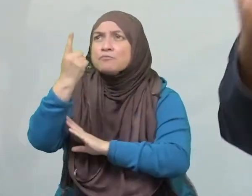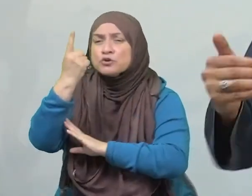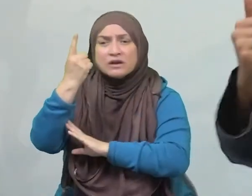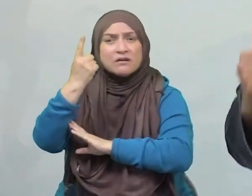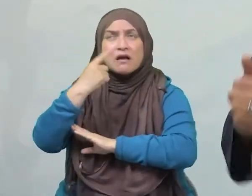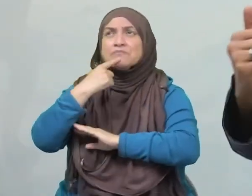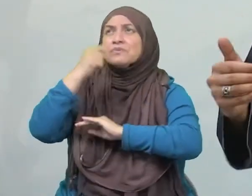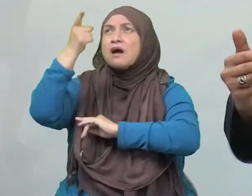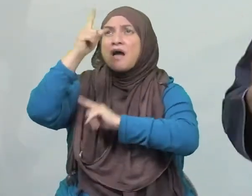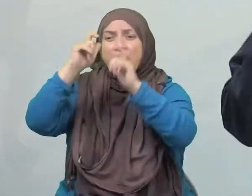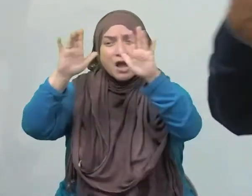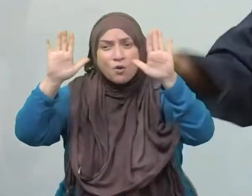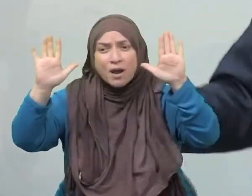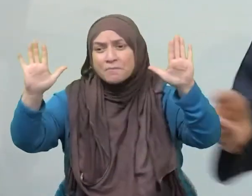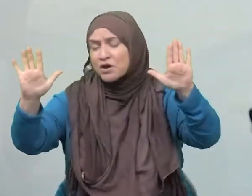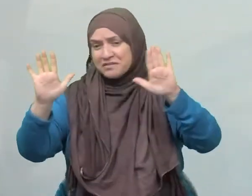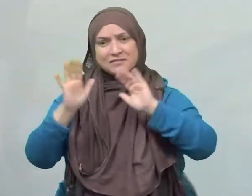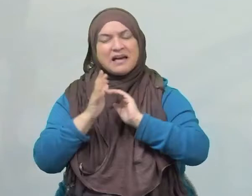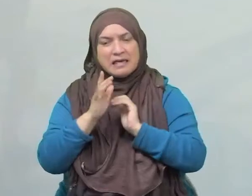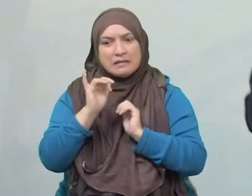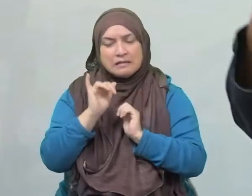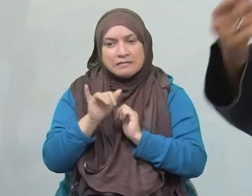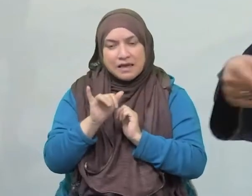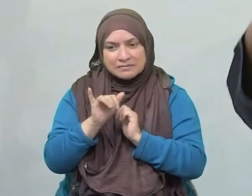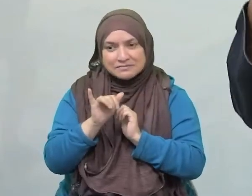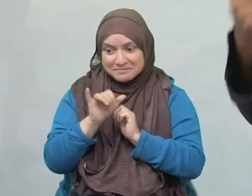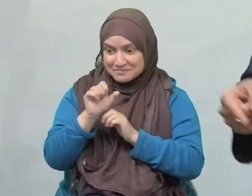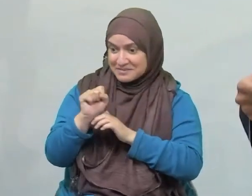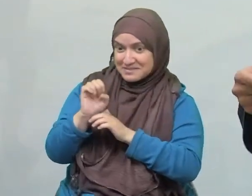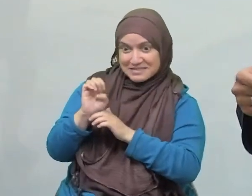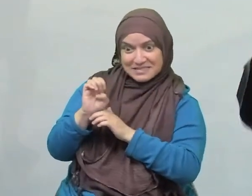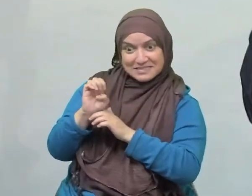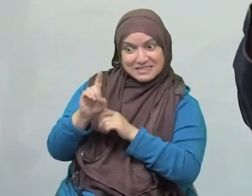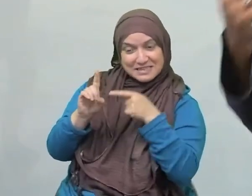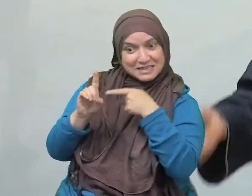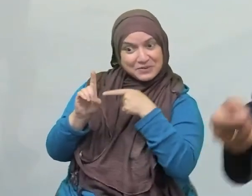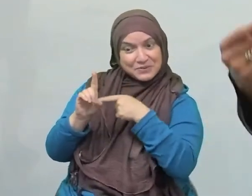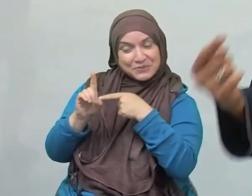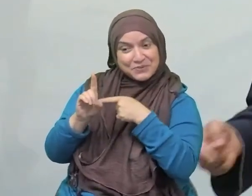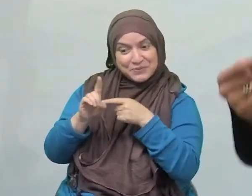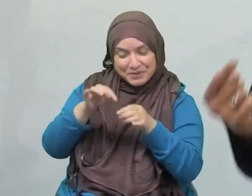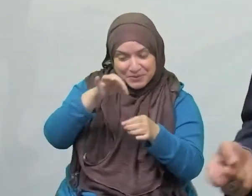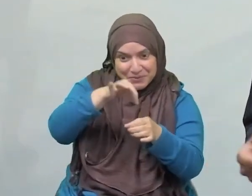best of all remembrance is keep your tongue moist